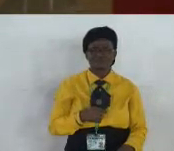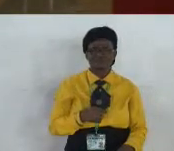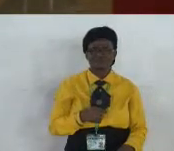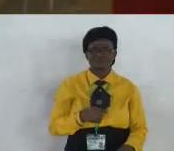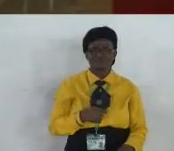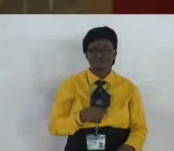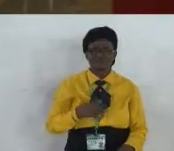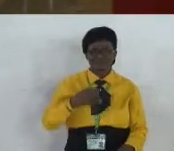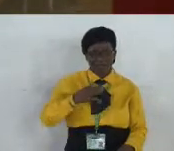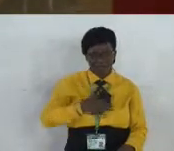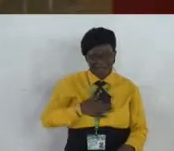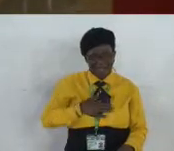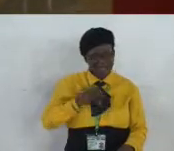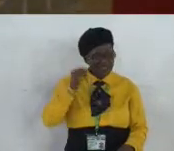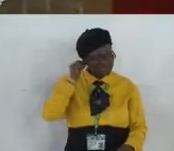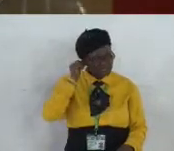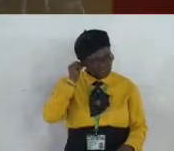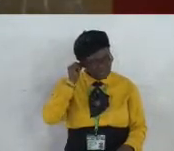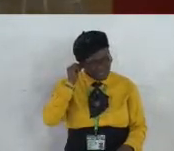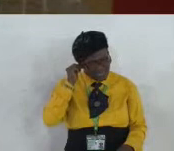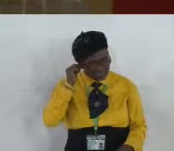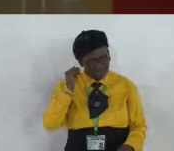my ears,